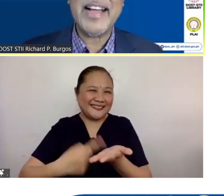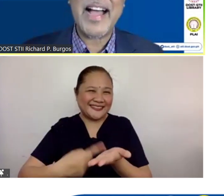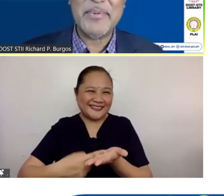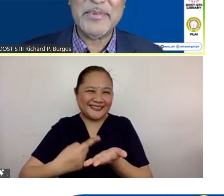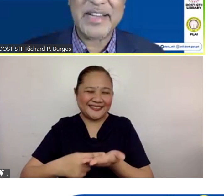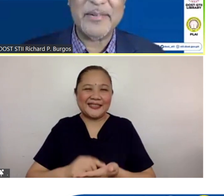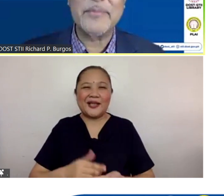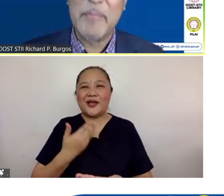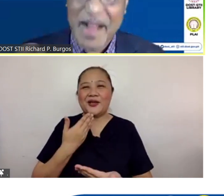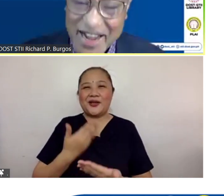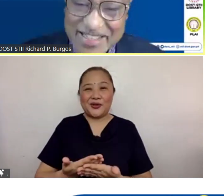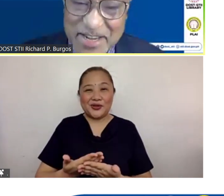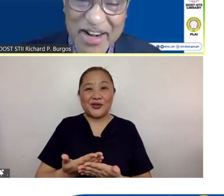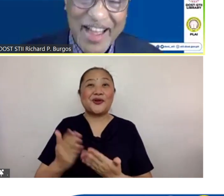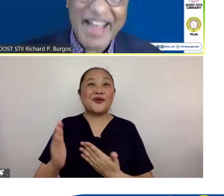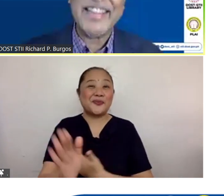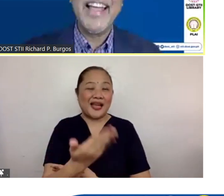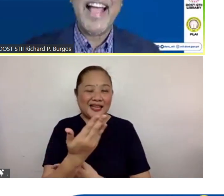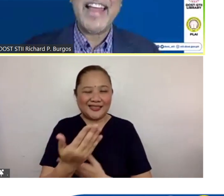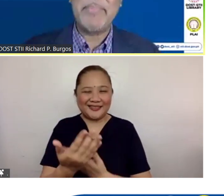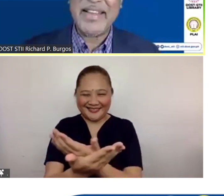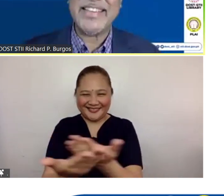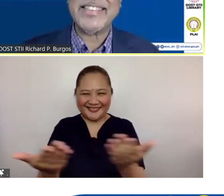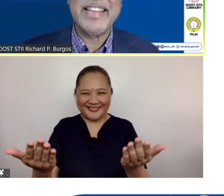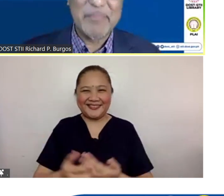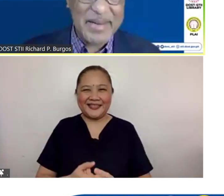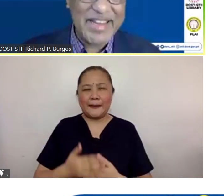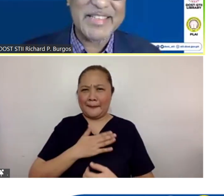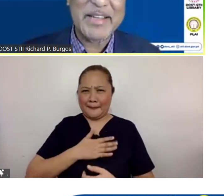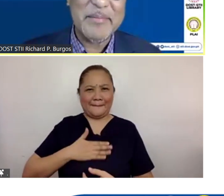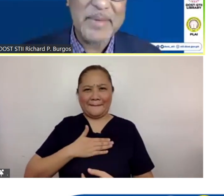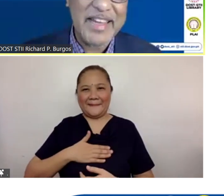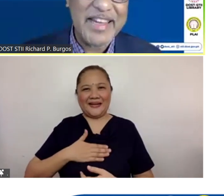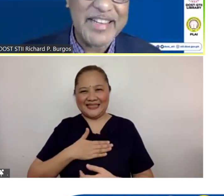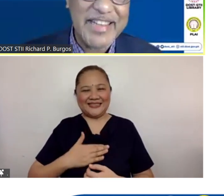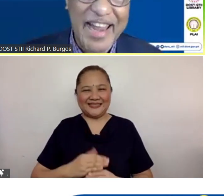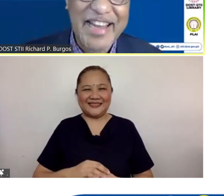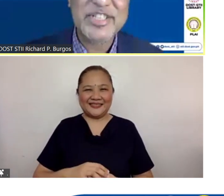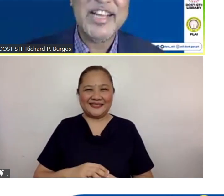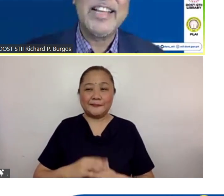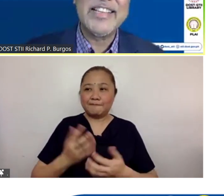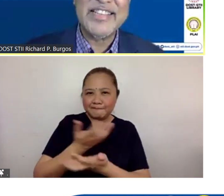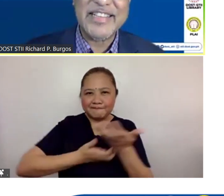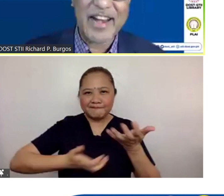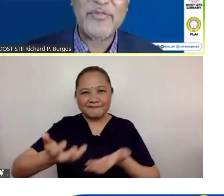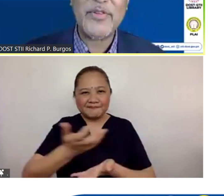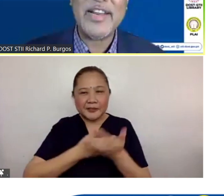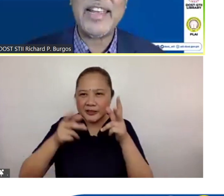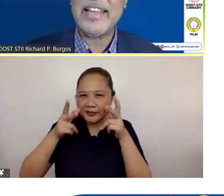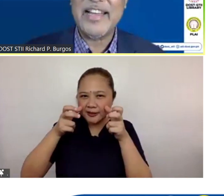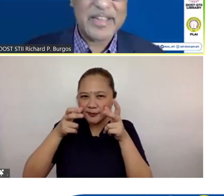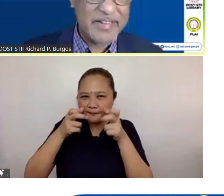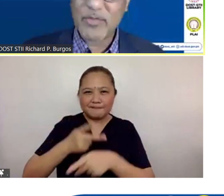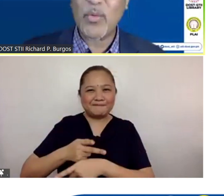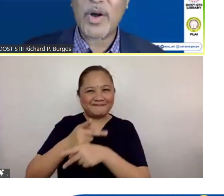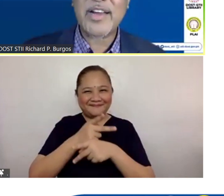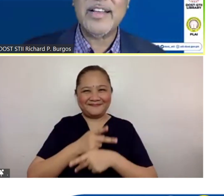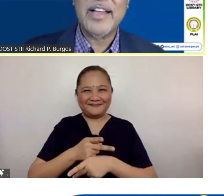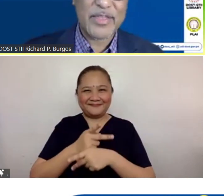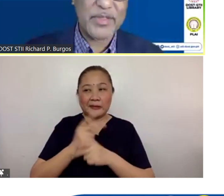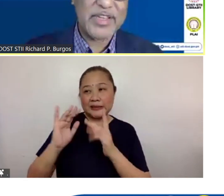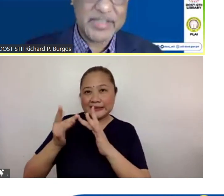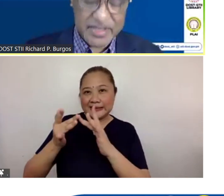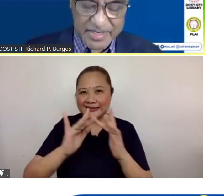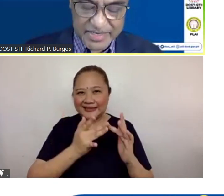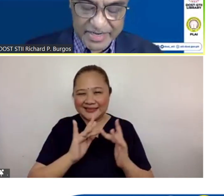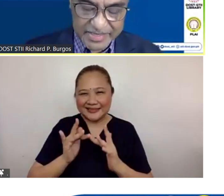Magandang hapon sa umaga sa inyong lahat. And please, please, be engaged, listen carefully, network